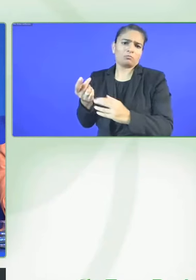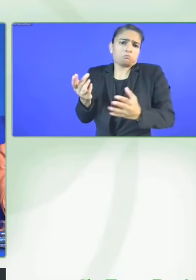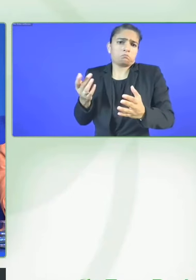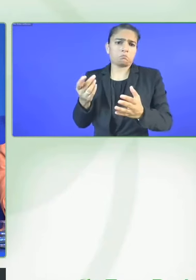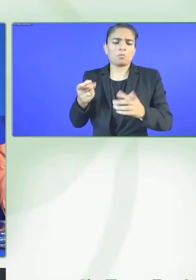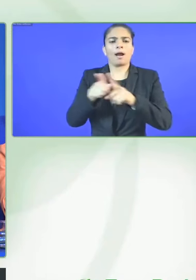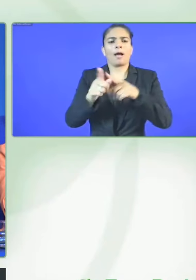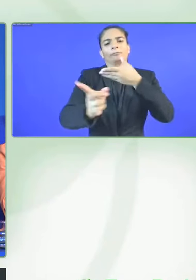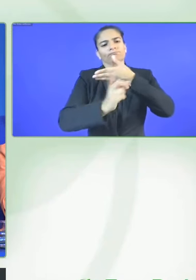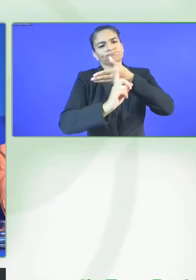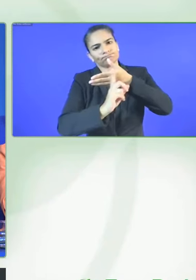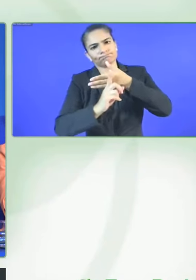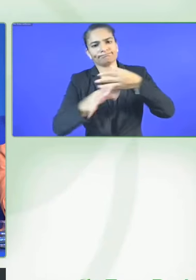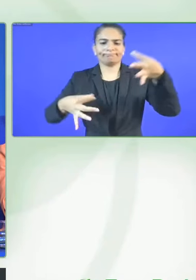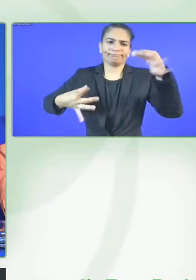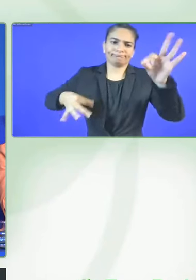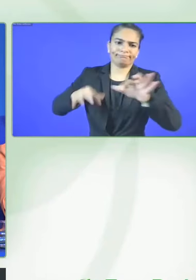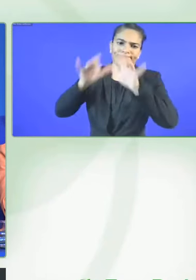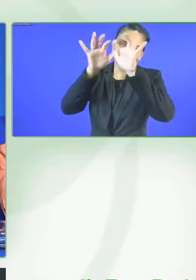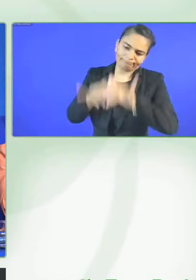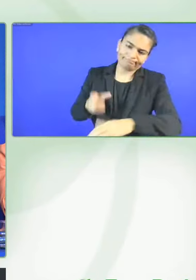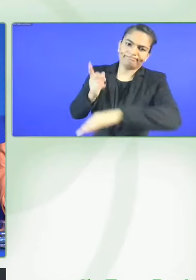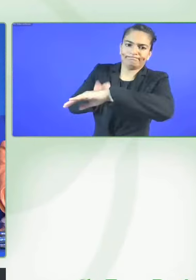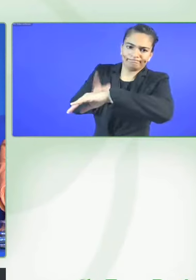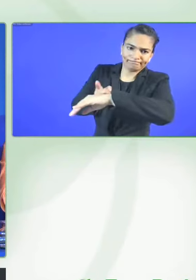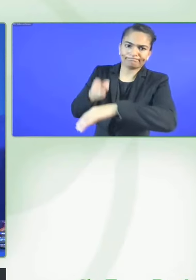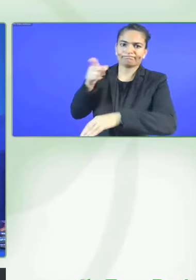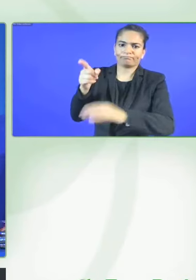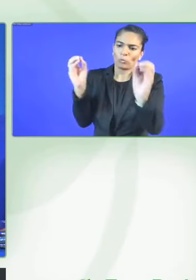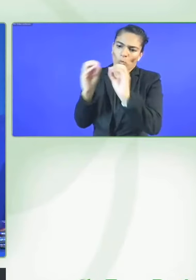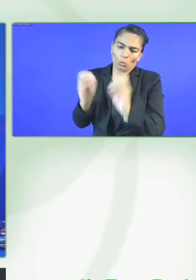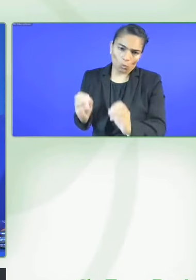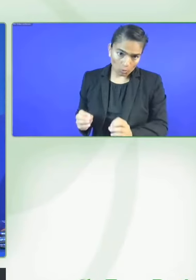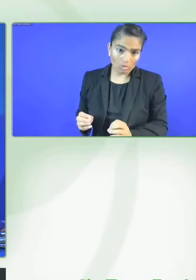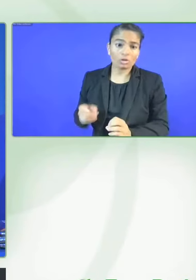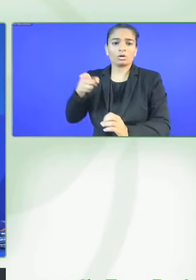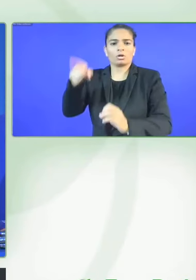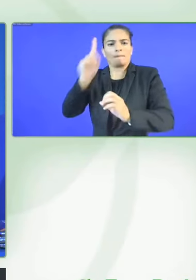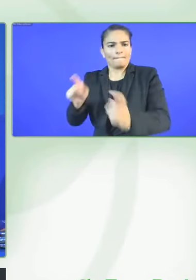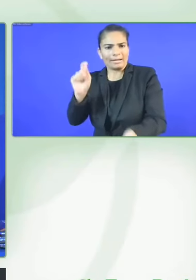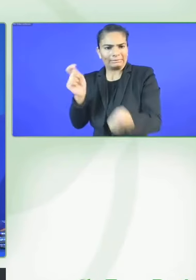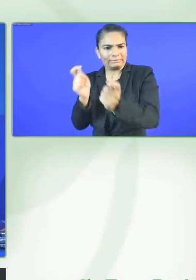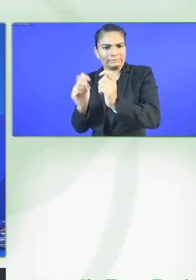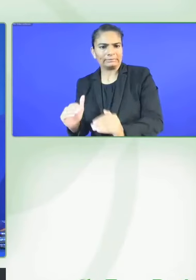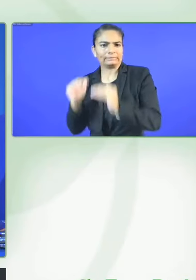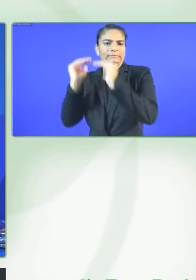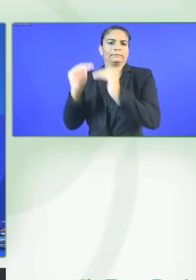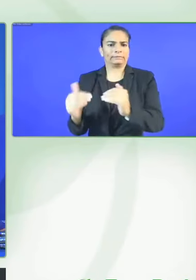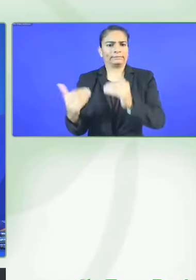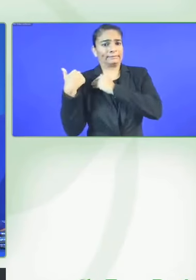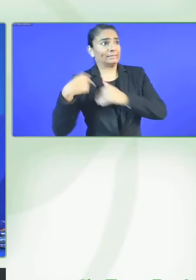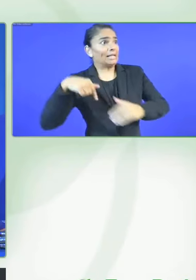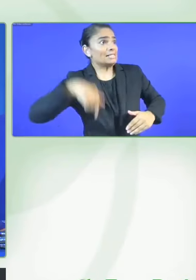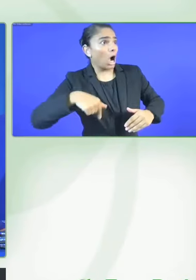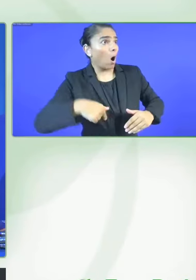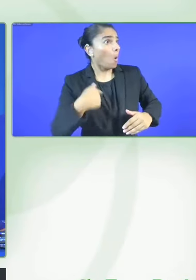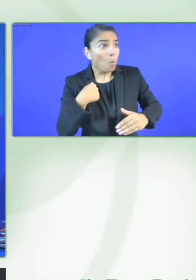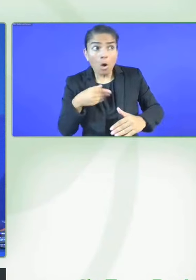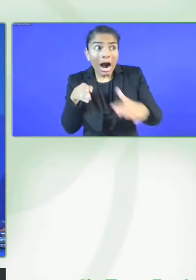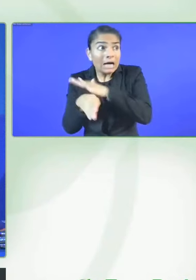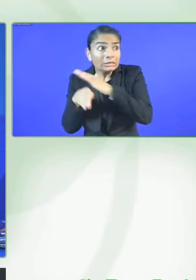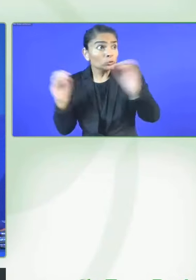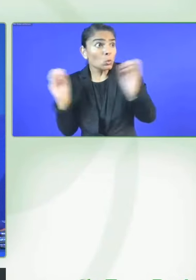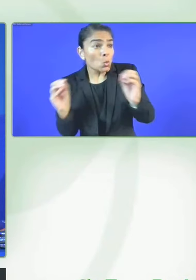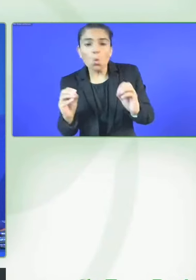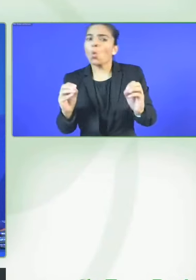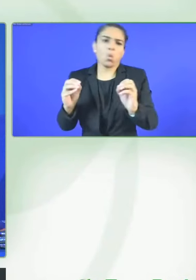be waived on the account that the obligated party acted in good faith based on professional advice.